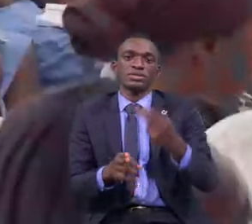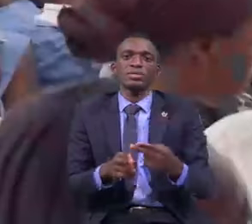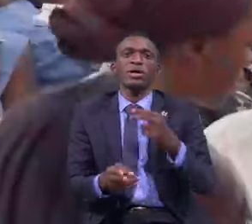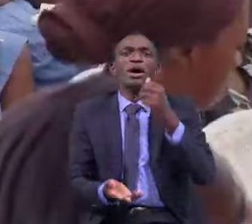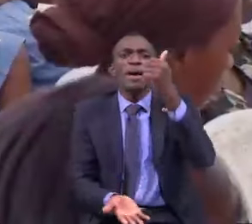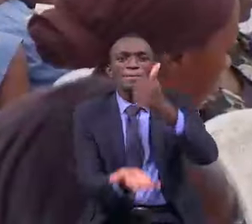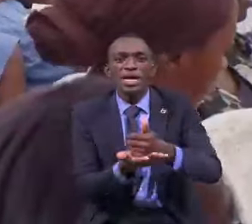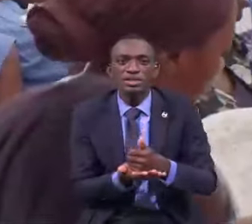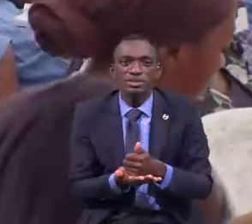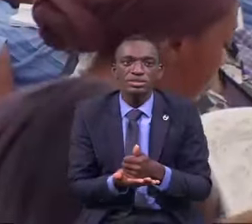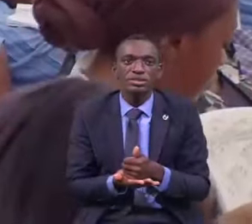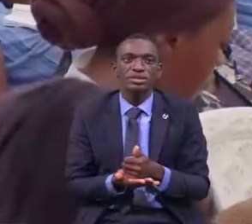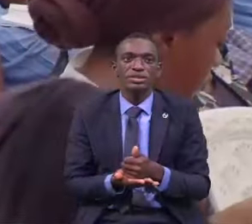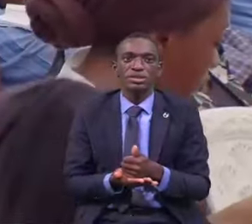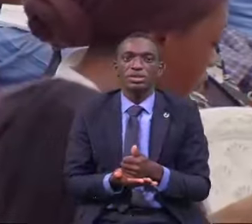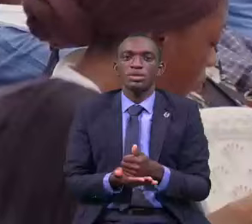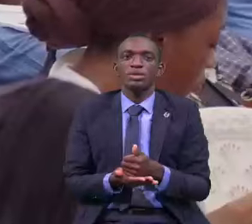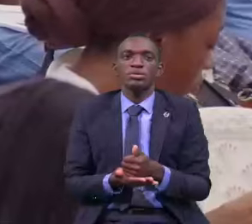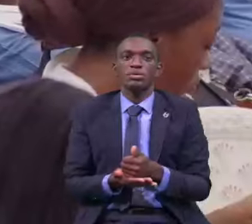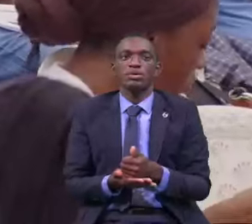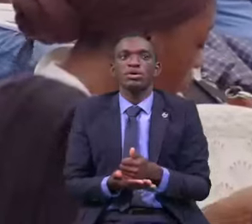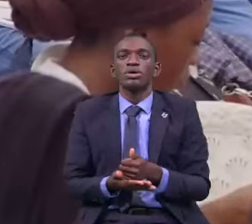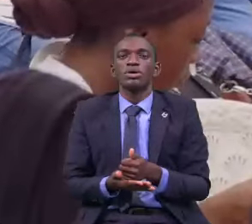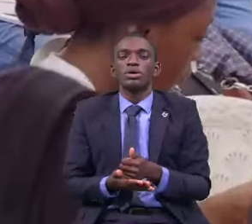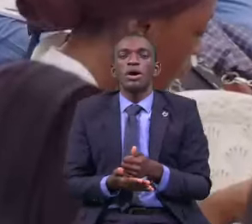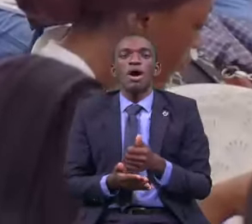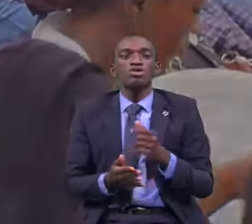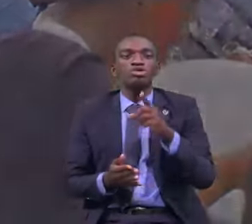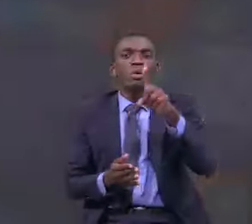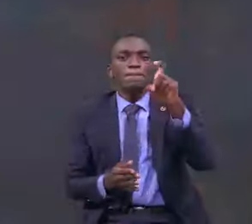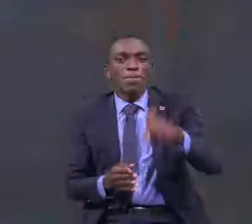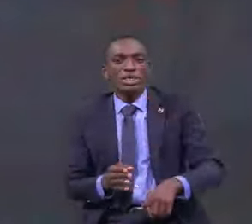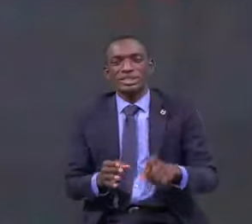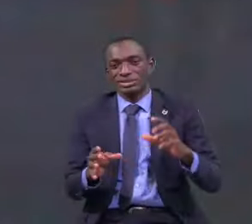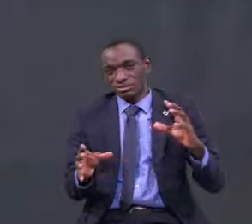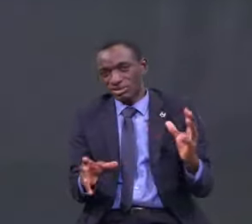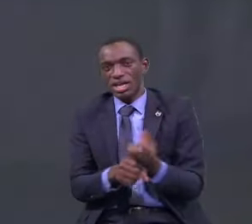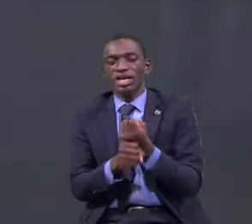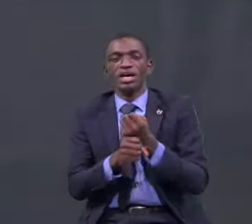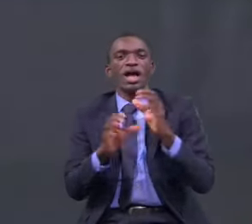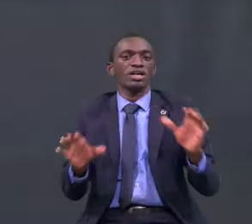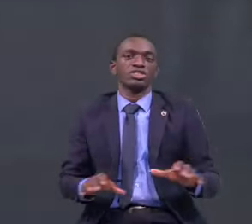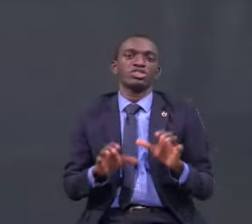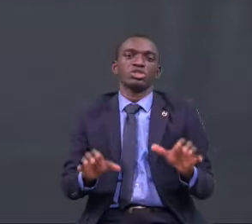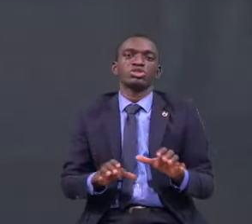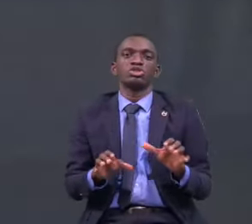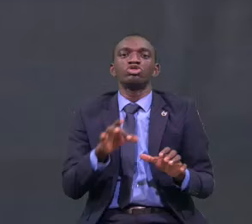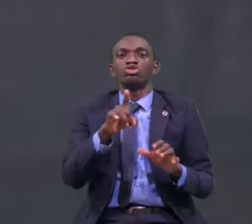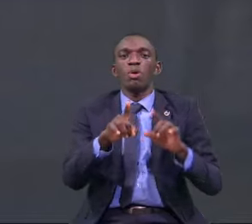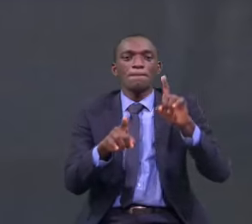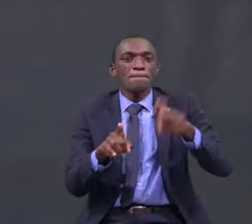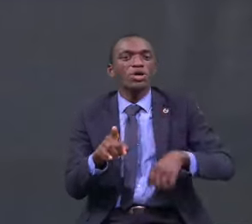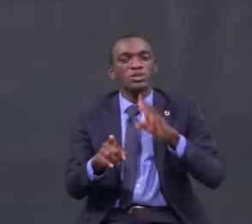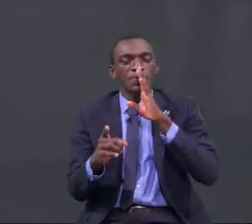Amen. You must take action. Tu dois faire des actions. You must be responsible. Tu dois